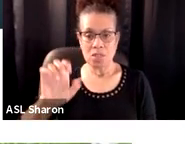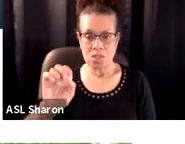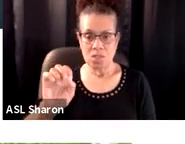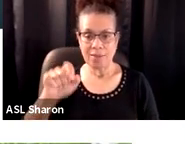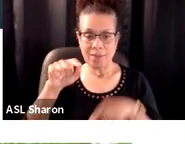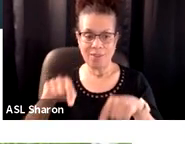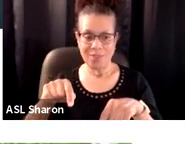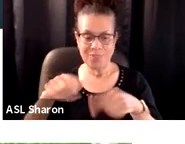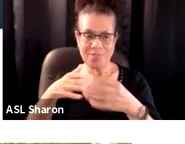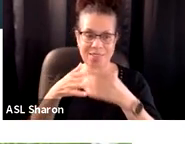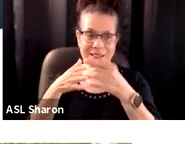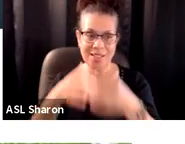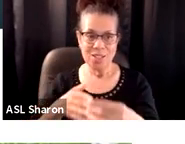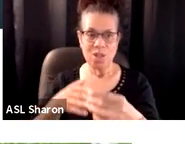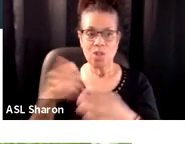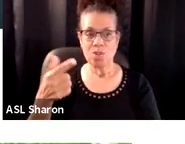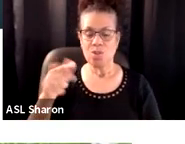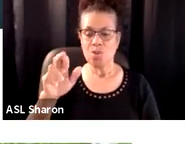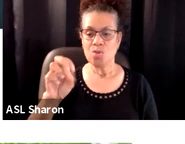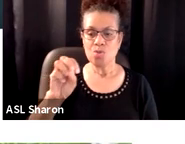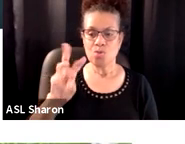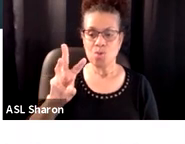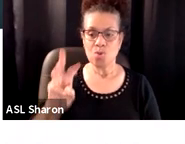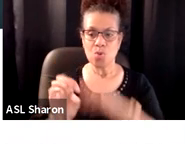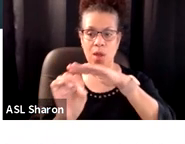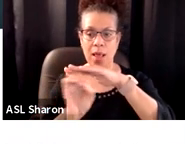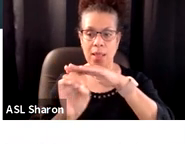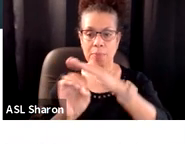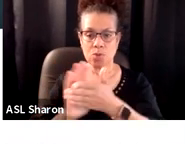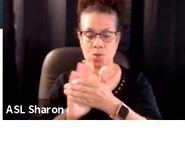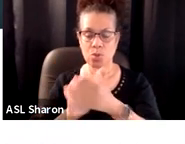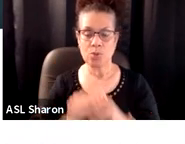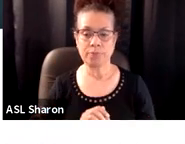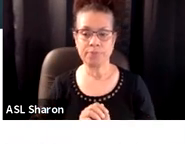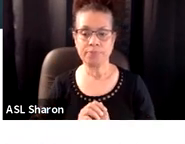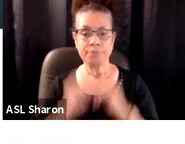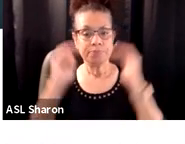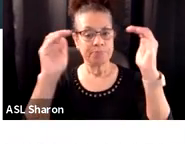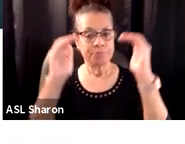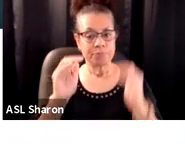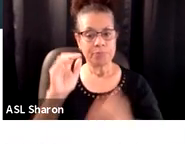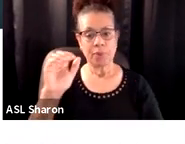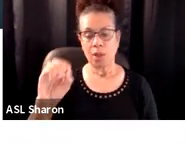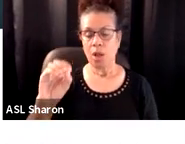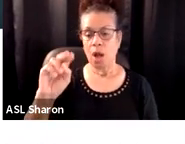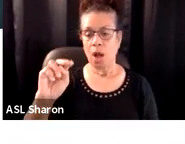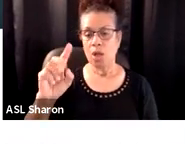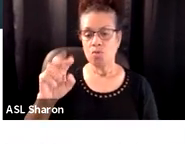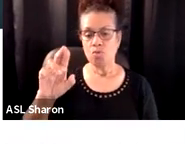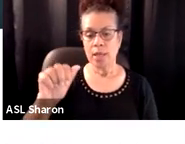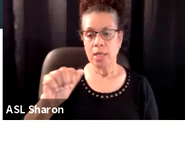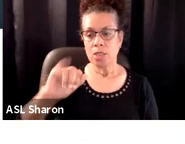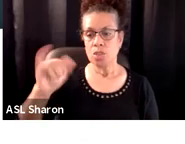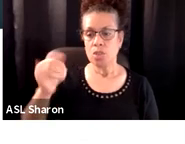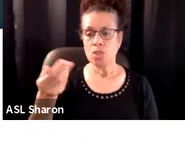group elementary school next i'd like to introduce andrea johnston she's the proud head of